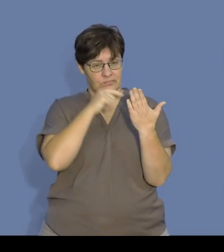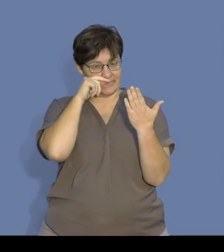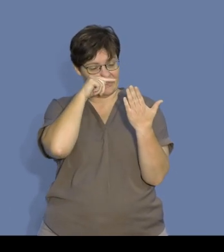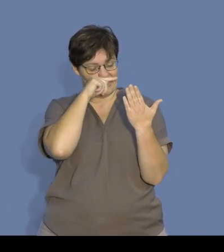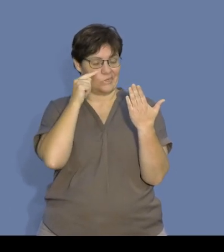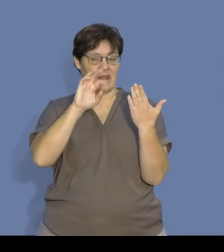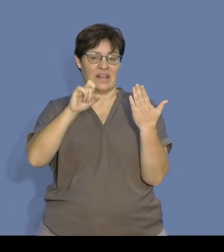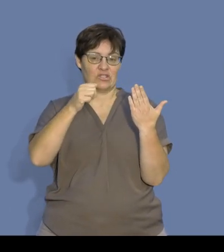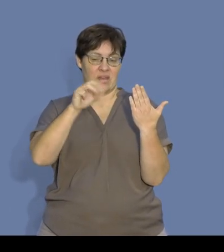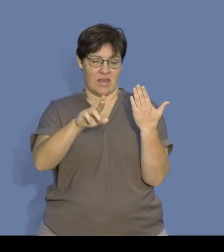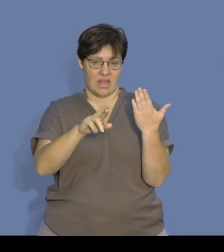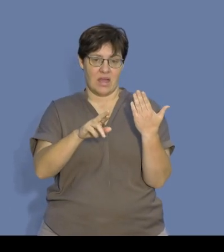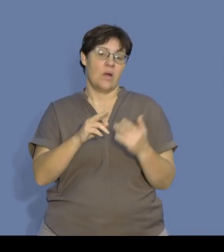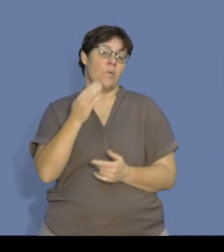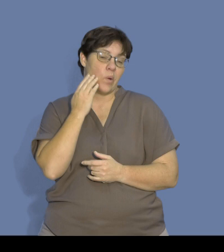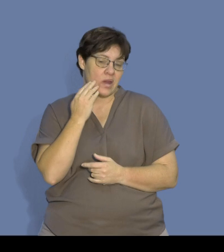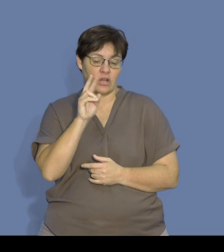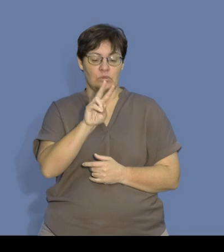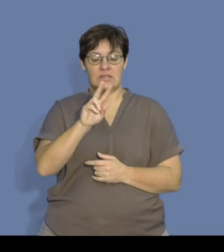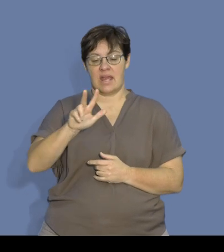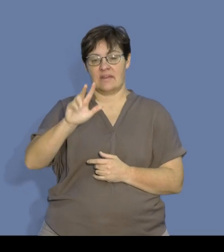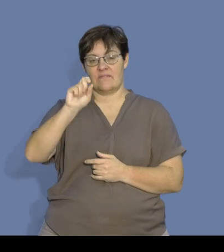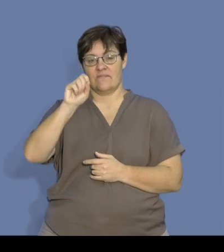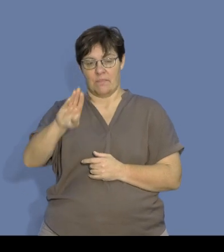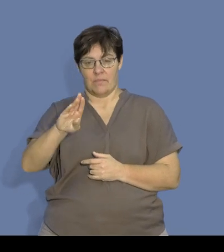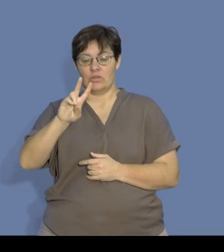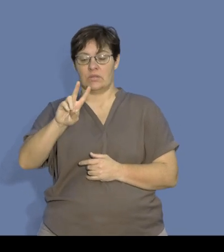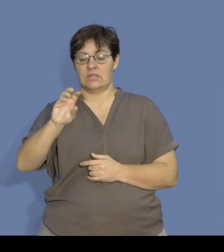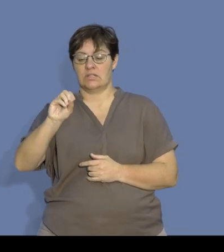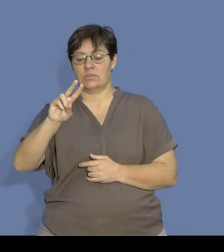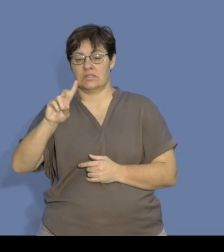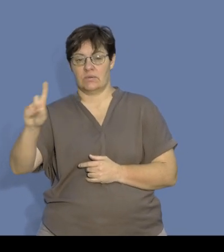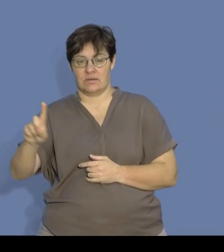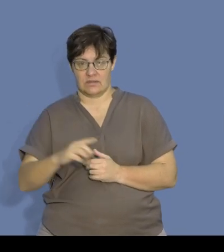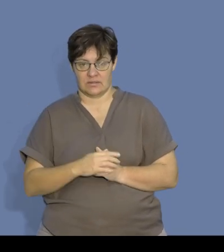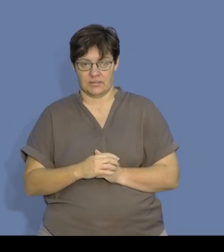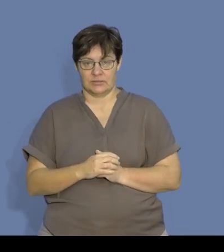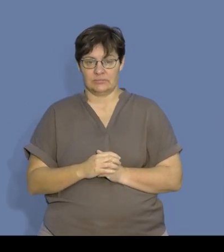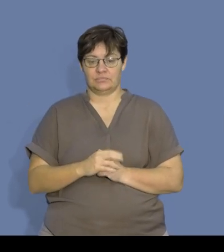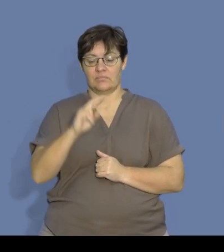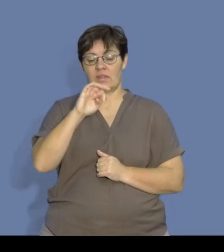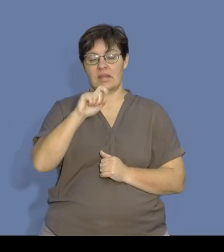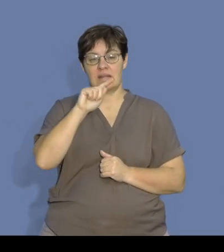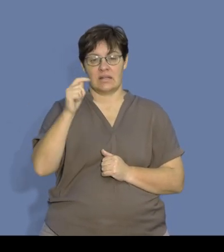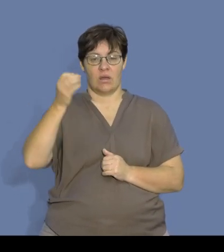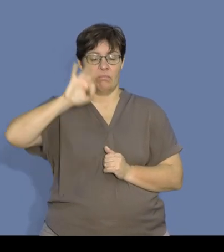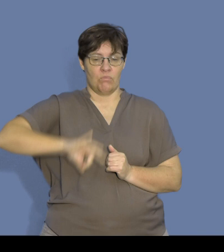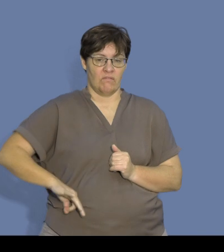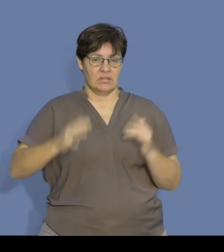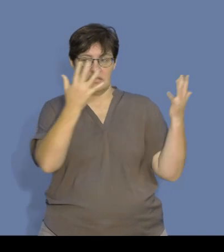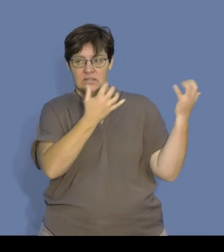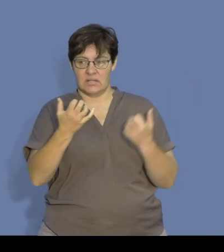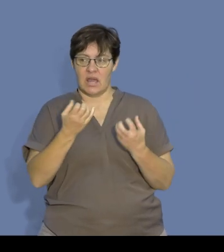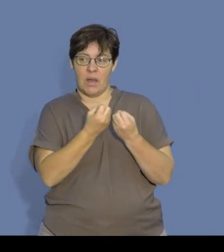the ledger as at 28th of Feb 2021. Net profit